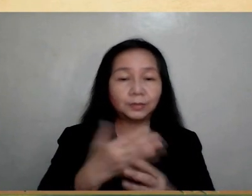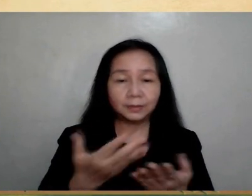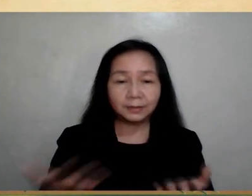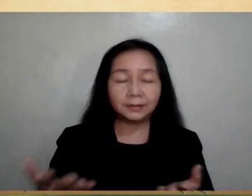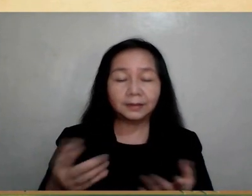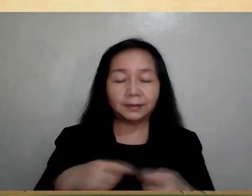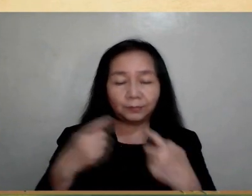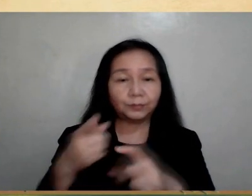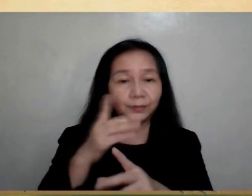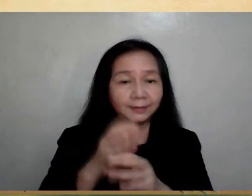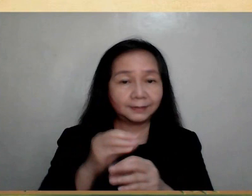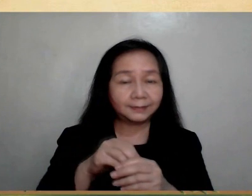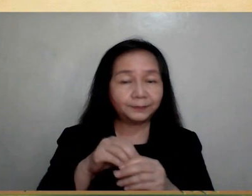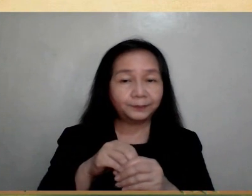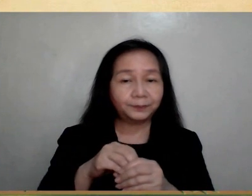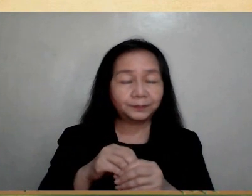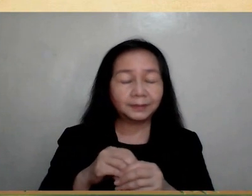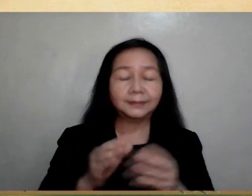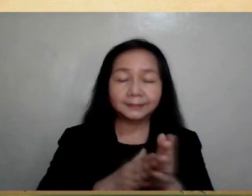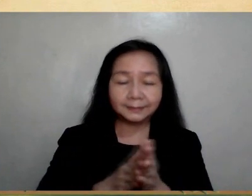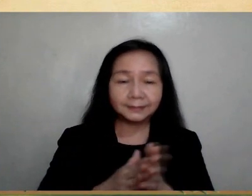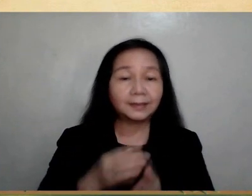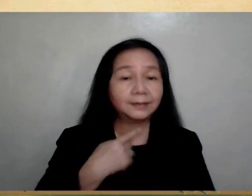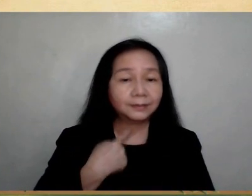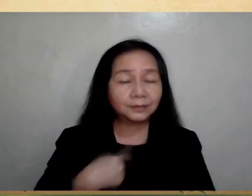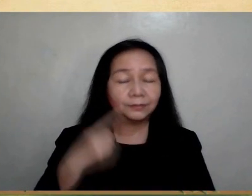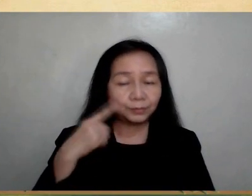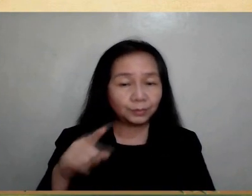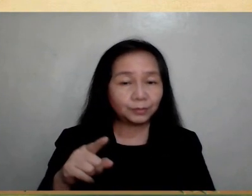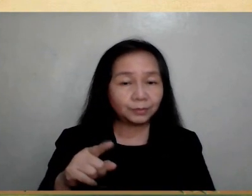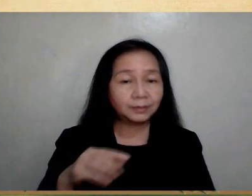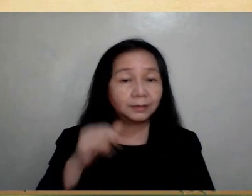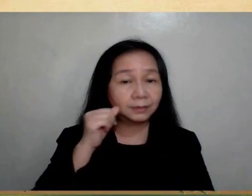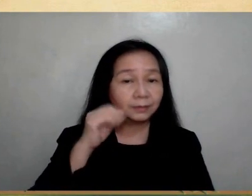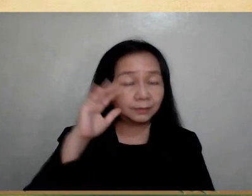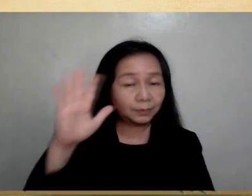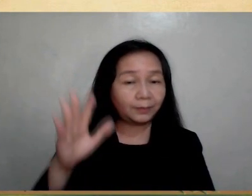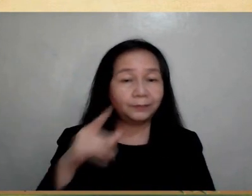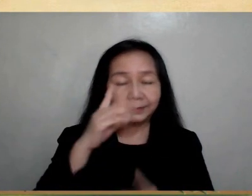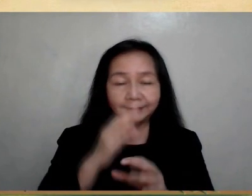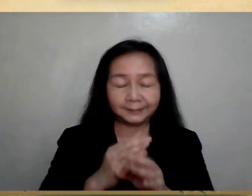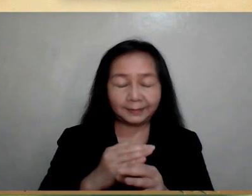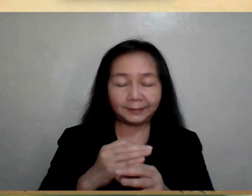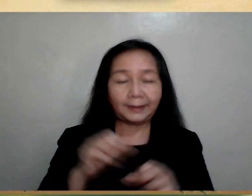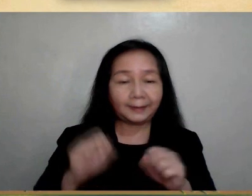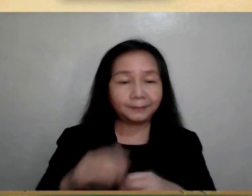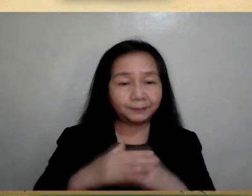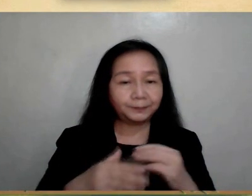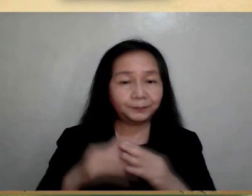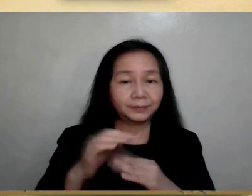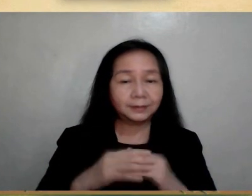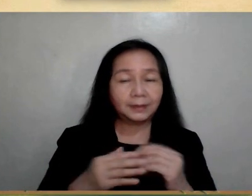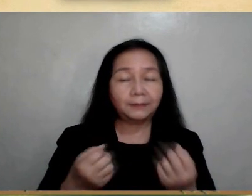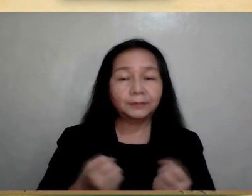faith within her, and so ardently did he thirst for her faith, that he kindled in her